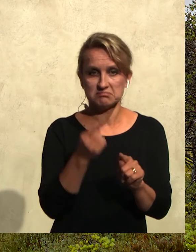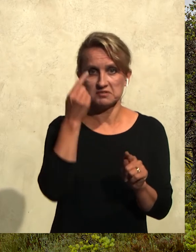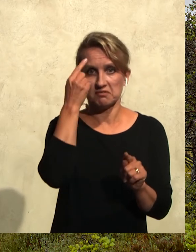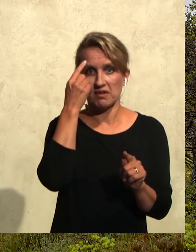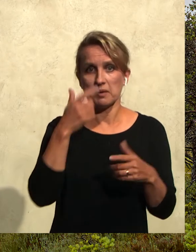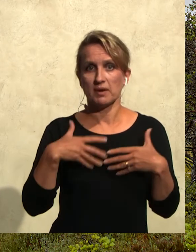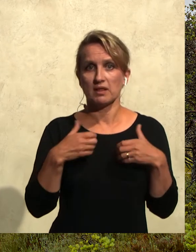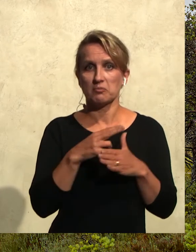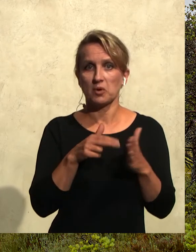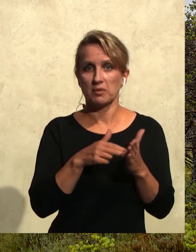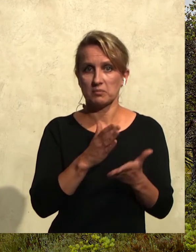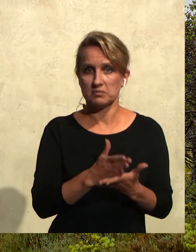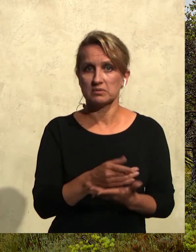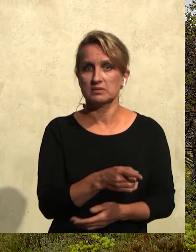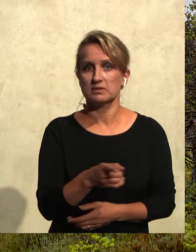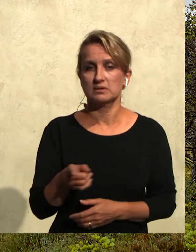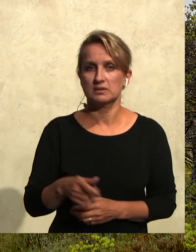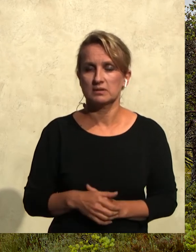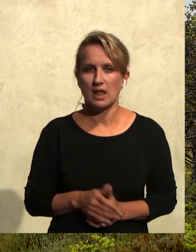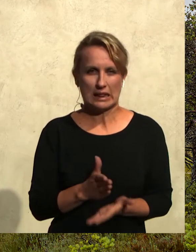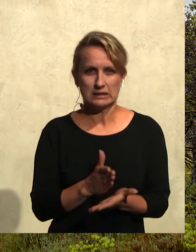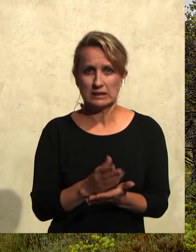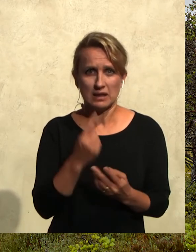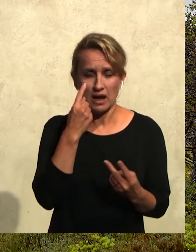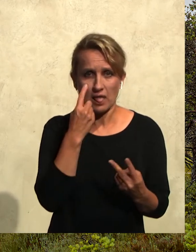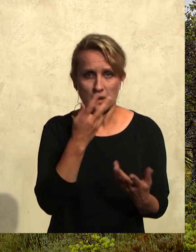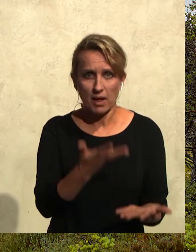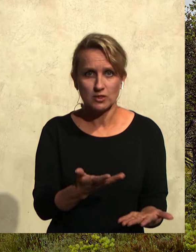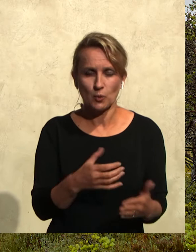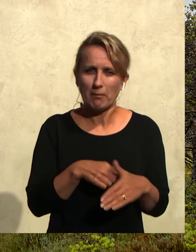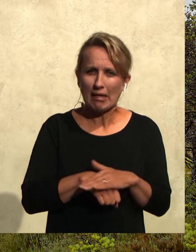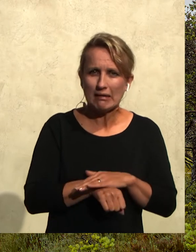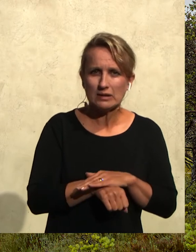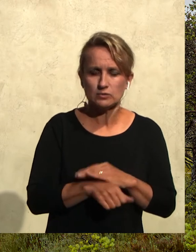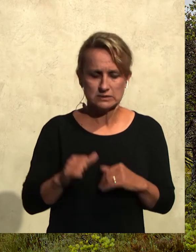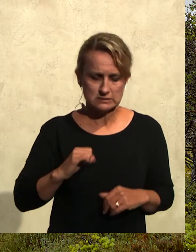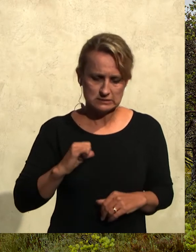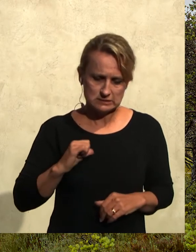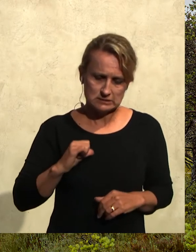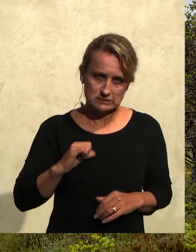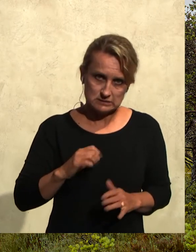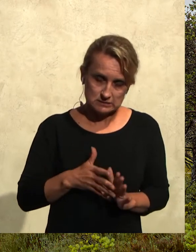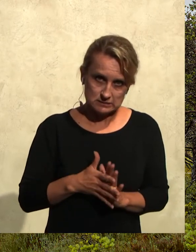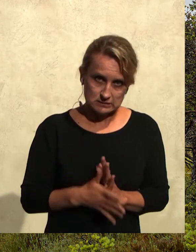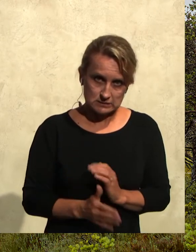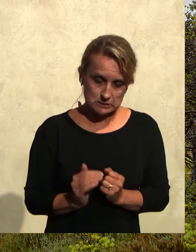this is often hidden, invisible, it's suffered in silence, and often goes